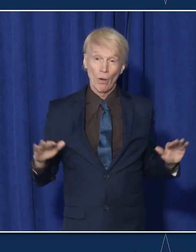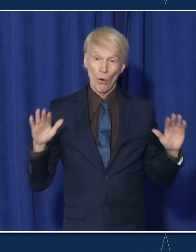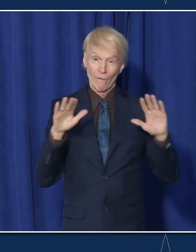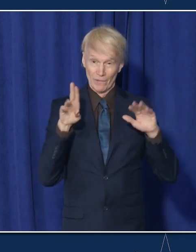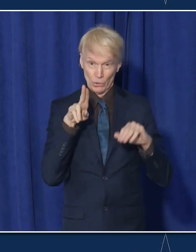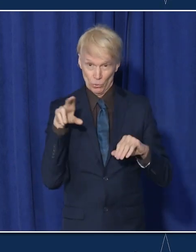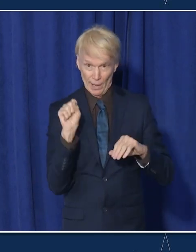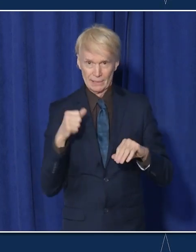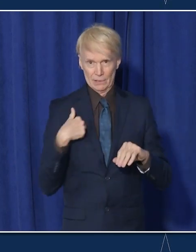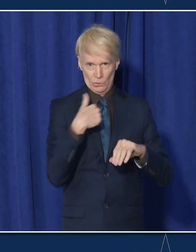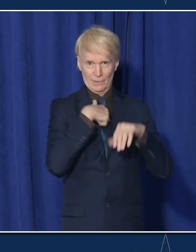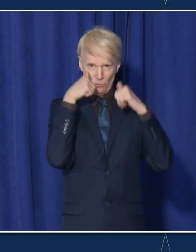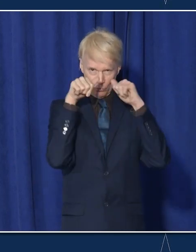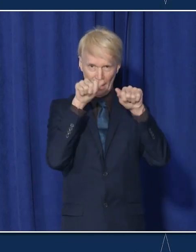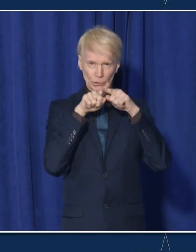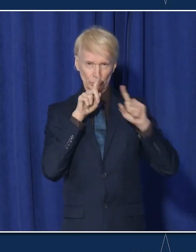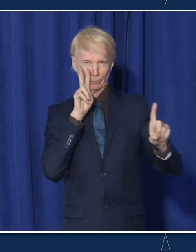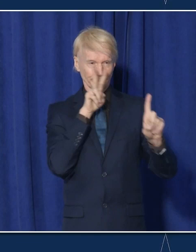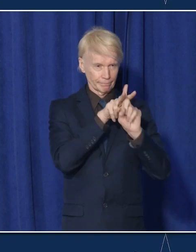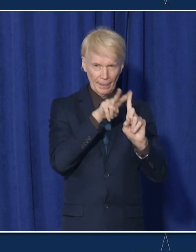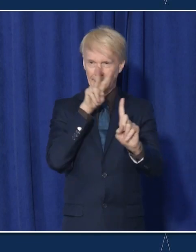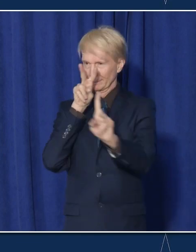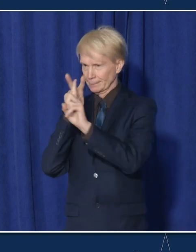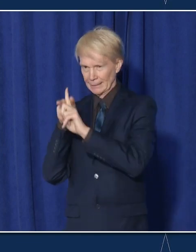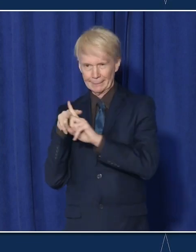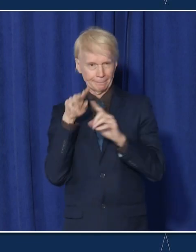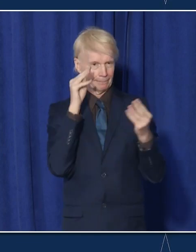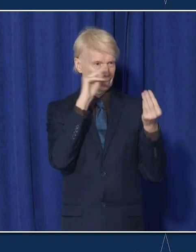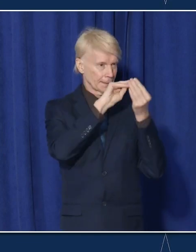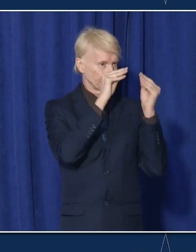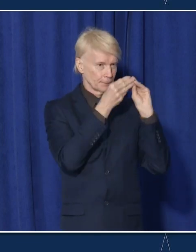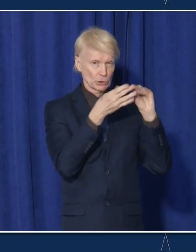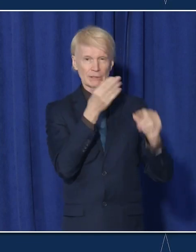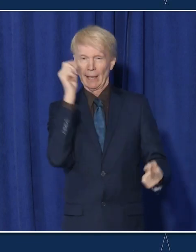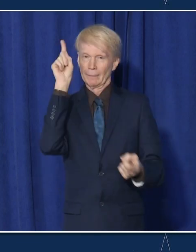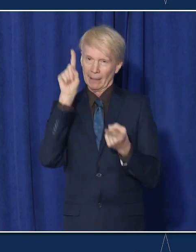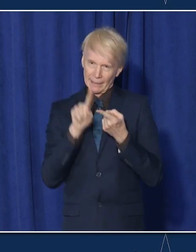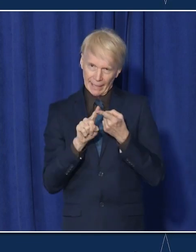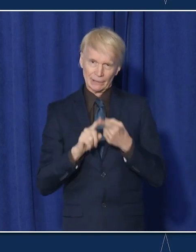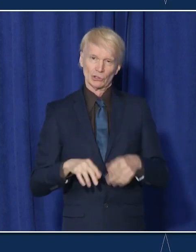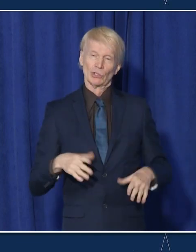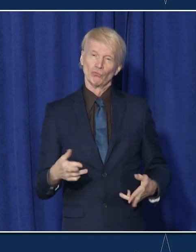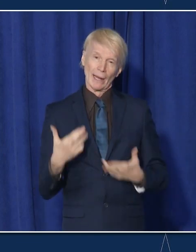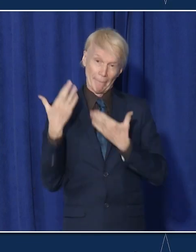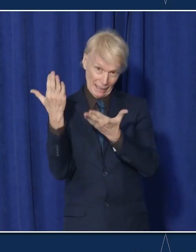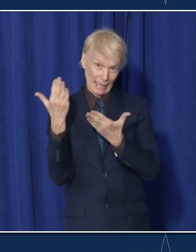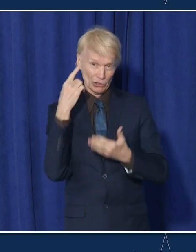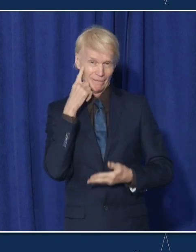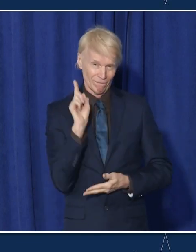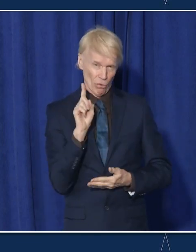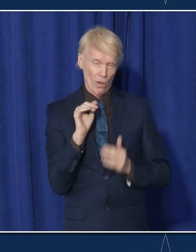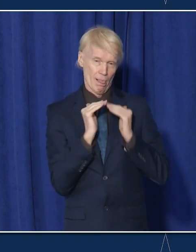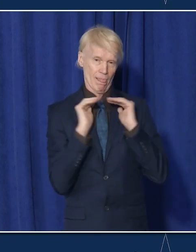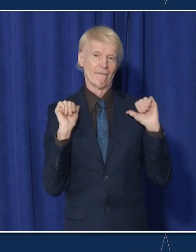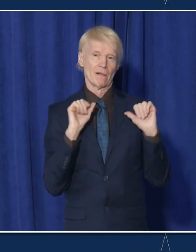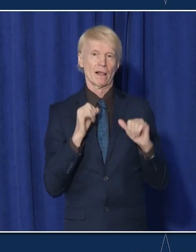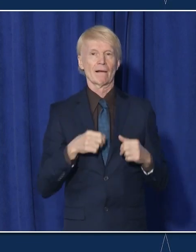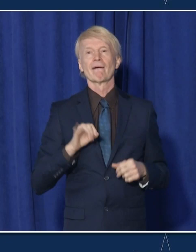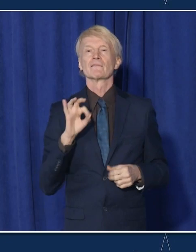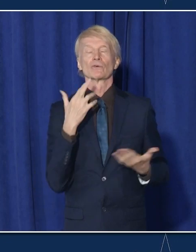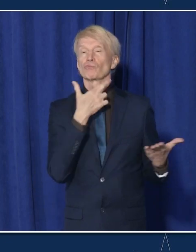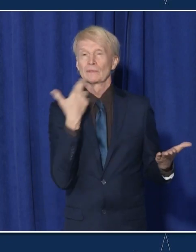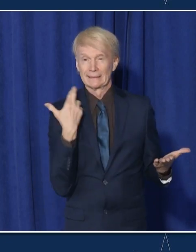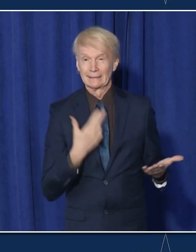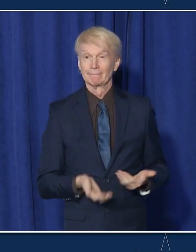been working to align our metrics as well as our mitigation recommendations for the level of risk.